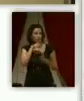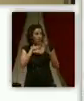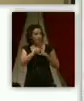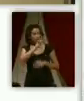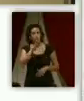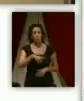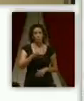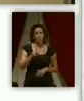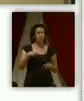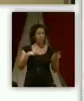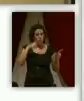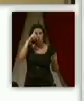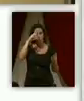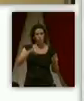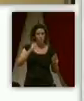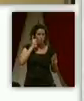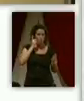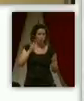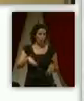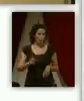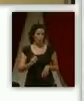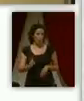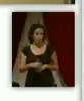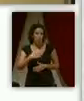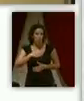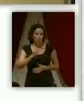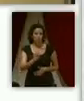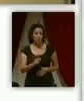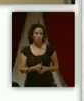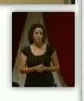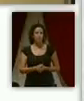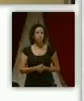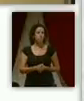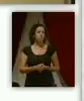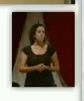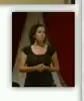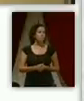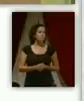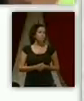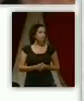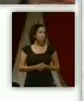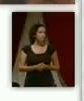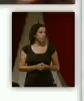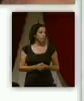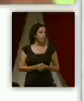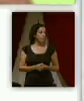Not at all. This is not accessible at all. This is not a smartphone to my thinking.